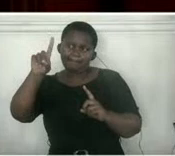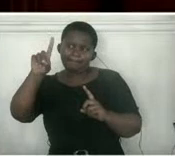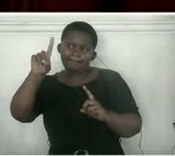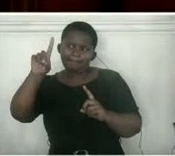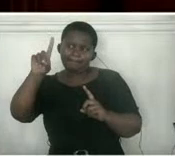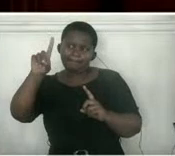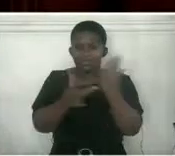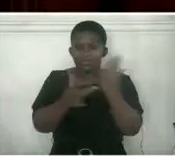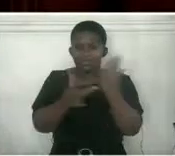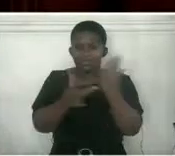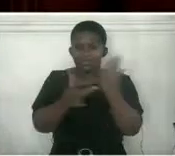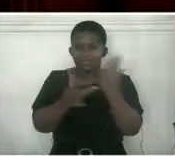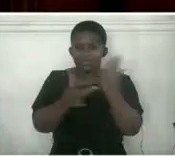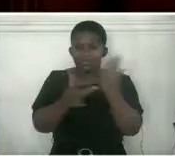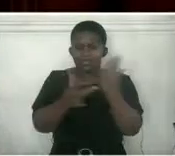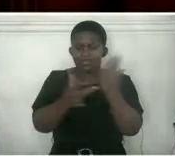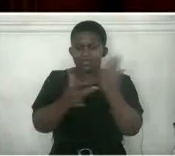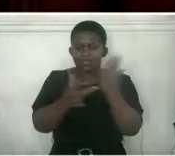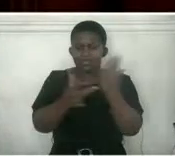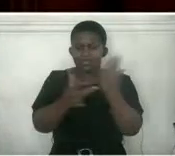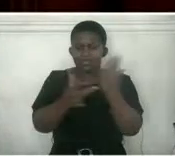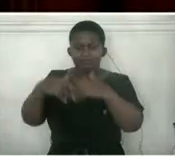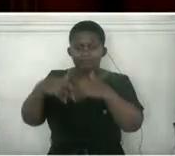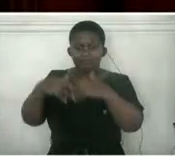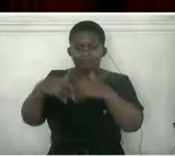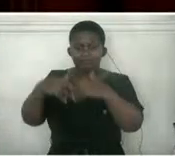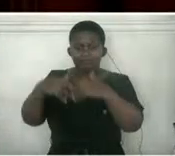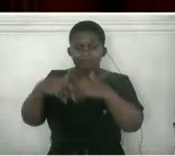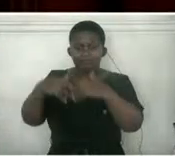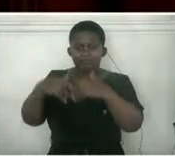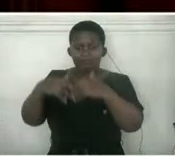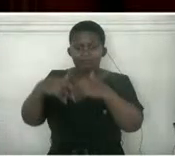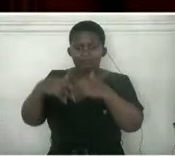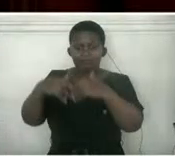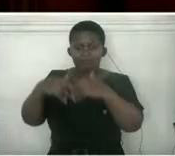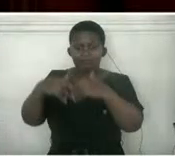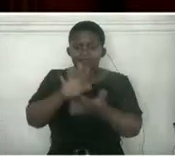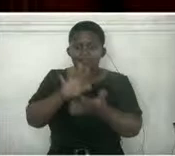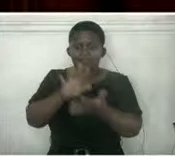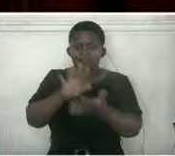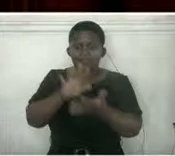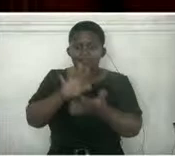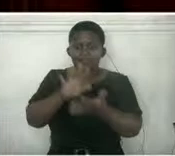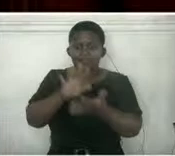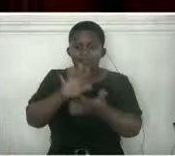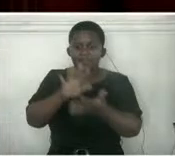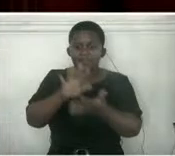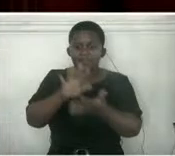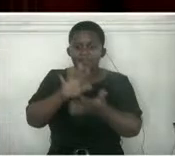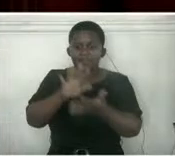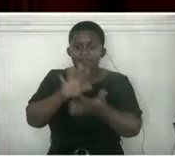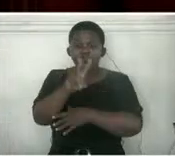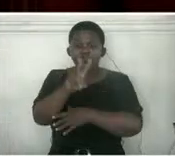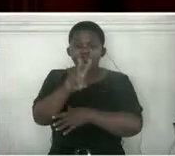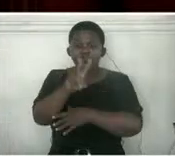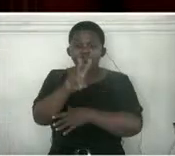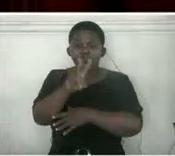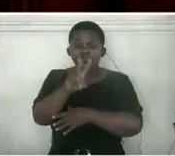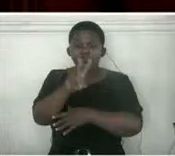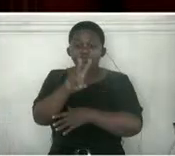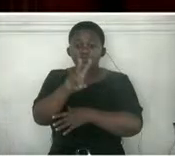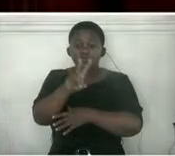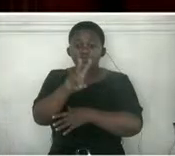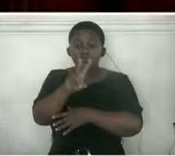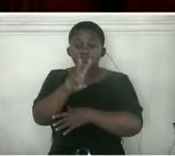and Technology Academy, it doors on the 15th February 2021. Let's see